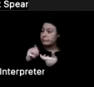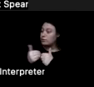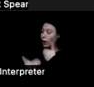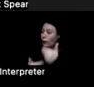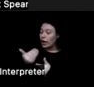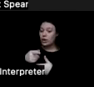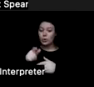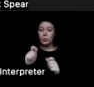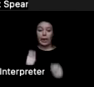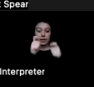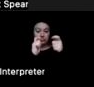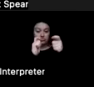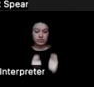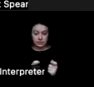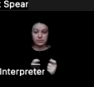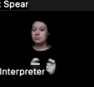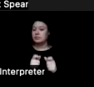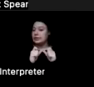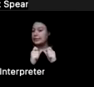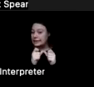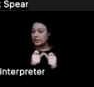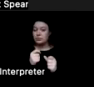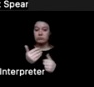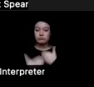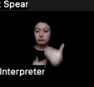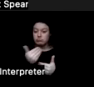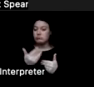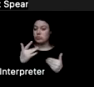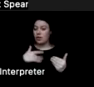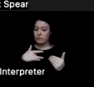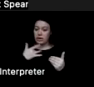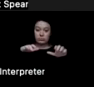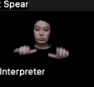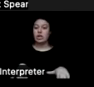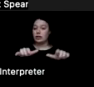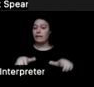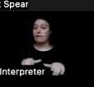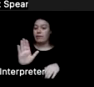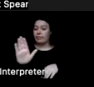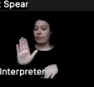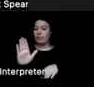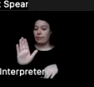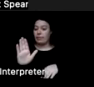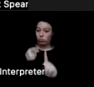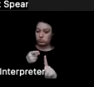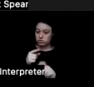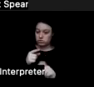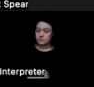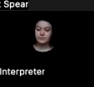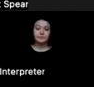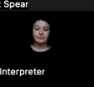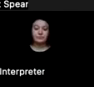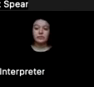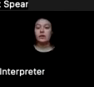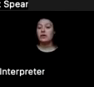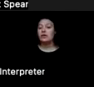to make progress and feel like they're really being productive in their future goals. And so the last kind of